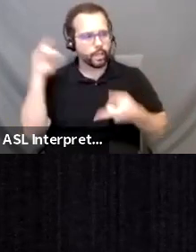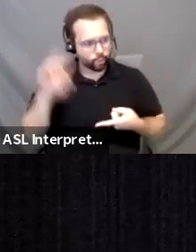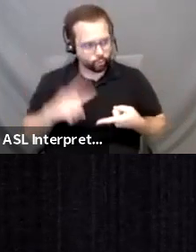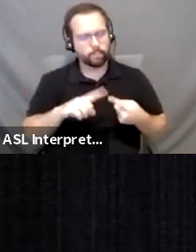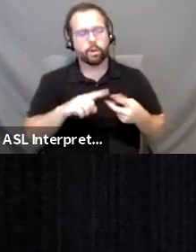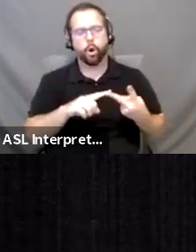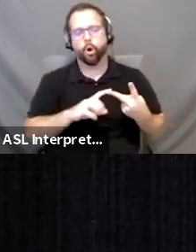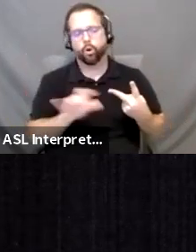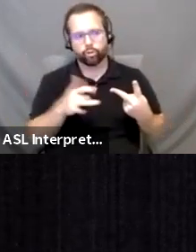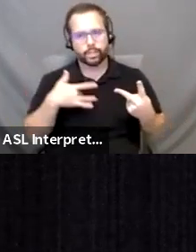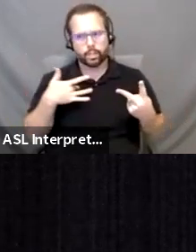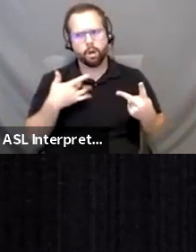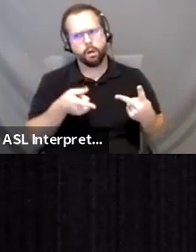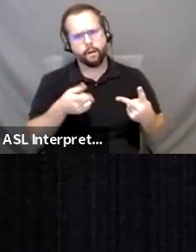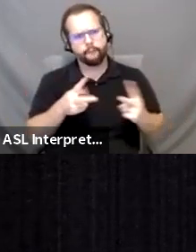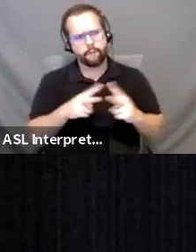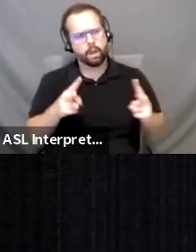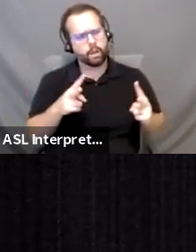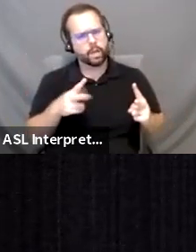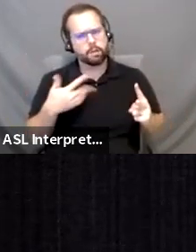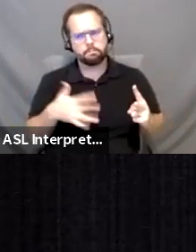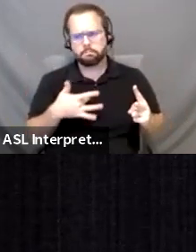have a sense of like, this is very therapeutic.